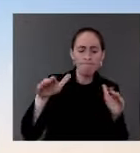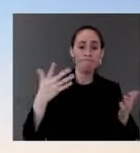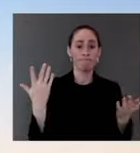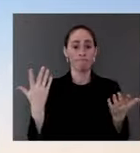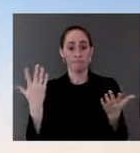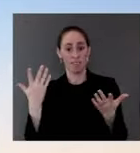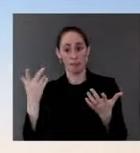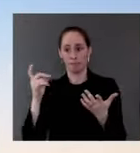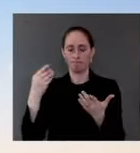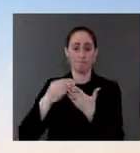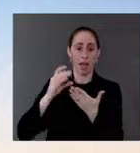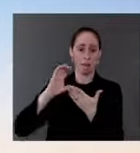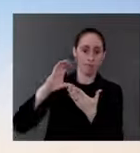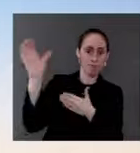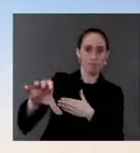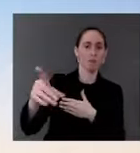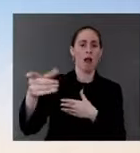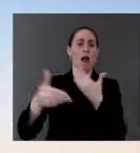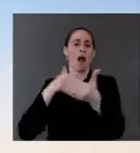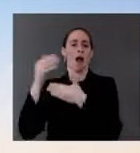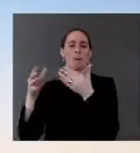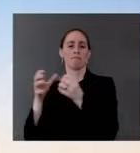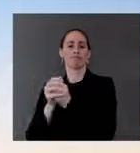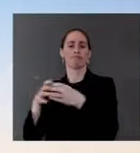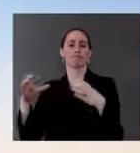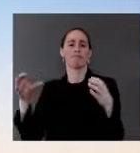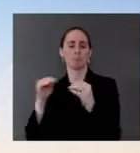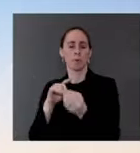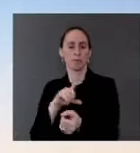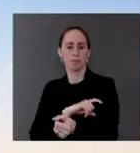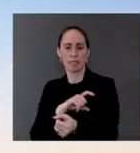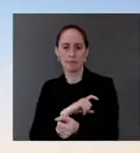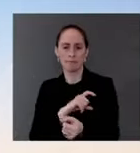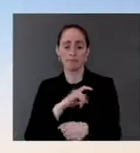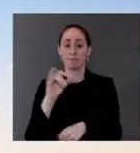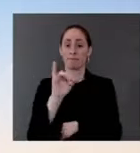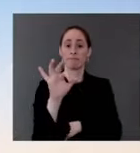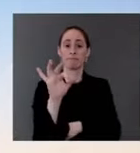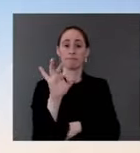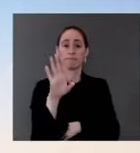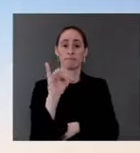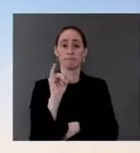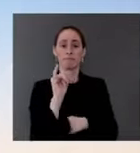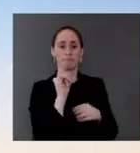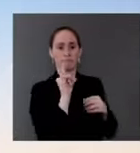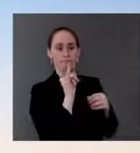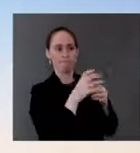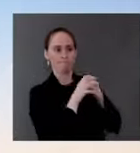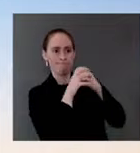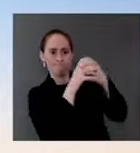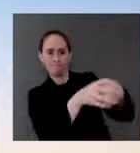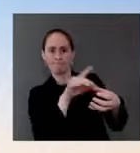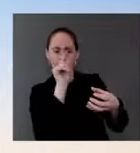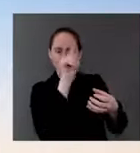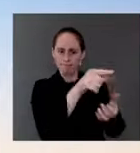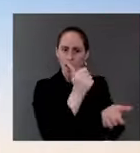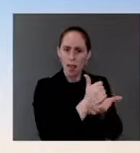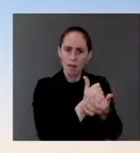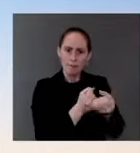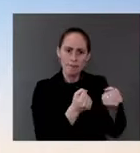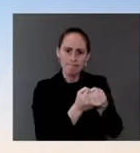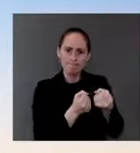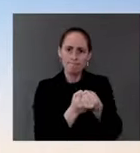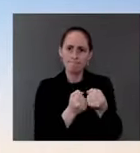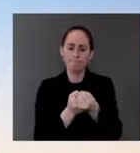directly with the LA Police Department to address areas where we have seen an increase in retail theft. I would also note that what the president has proposed,